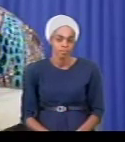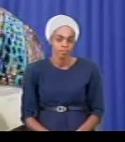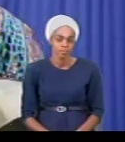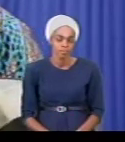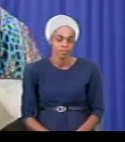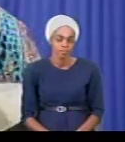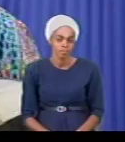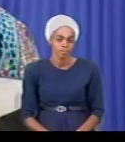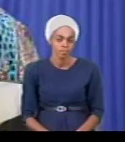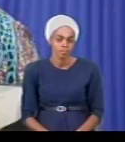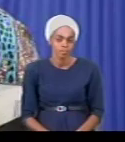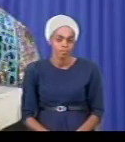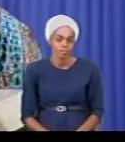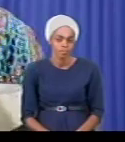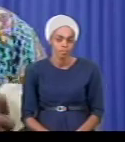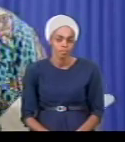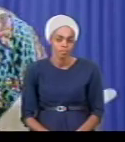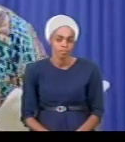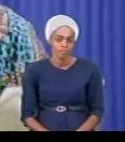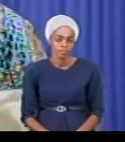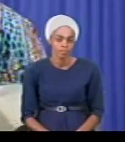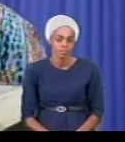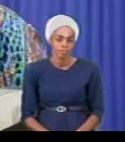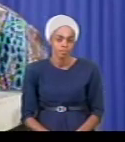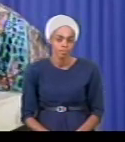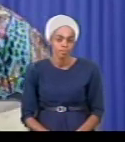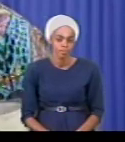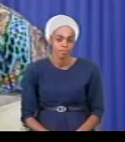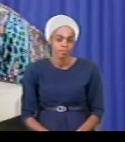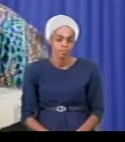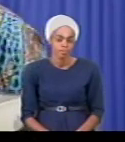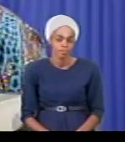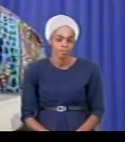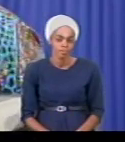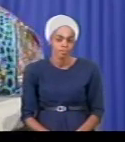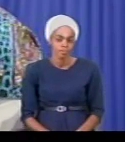fowo si bi ti o ba ndun ko si gbowo kan soke mo wa